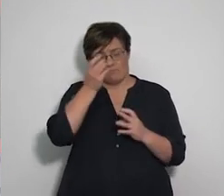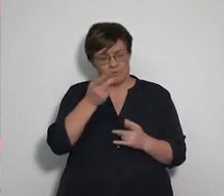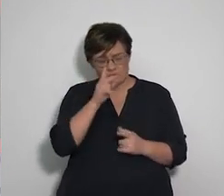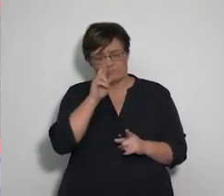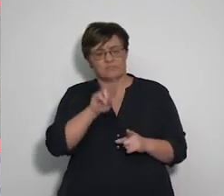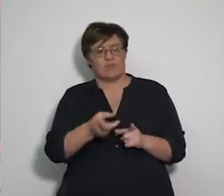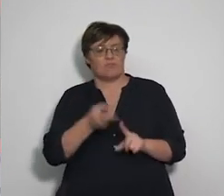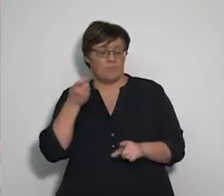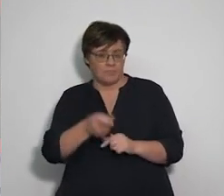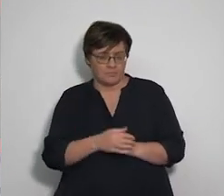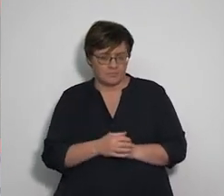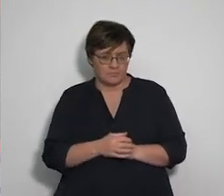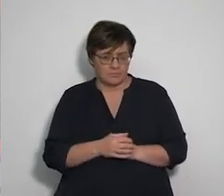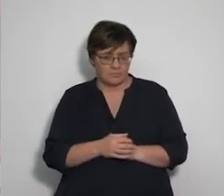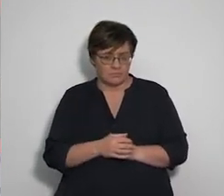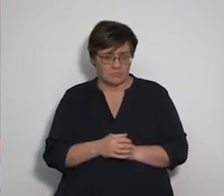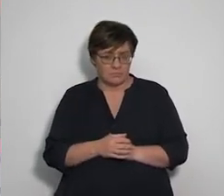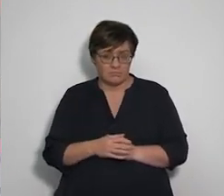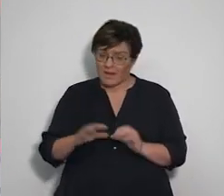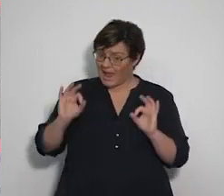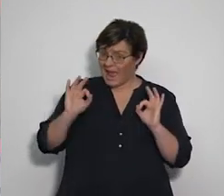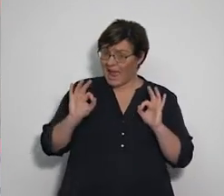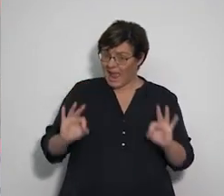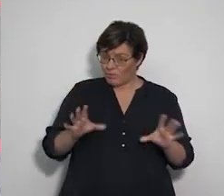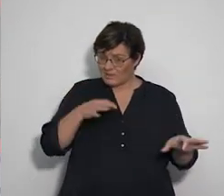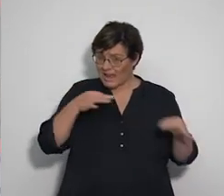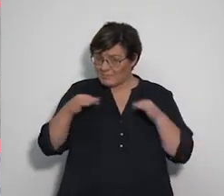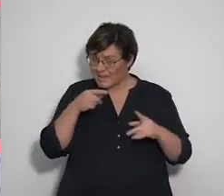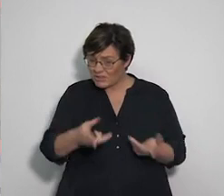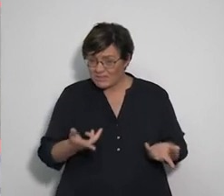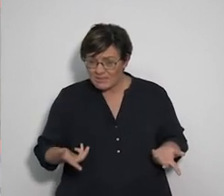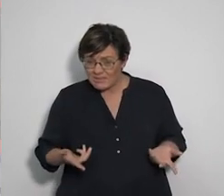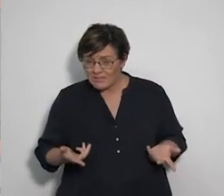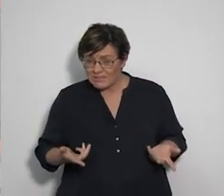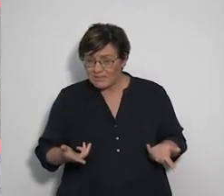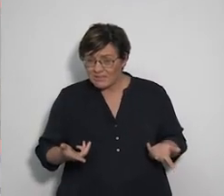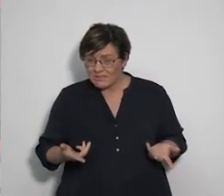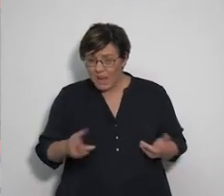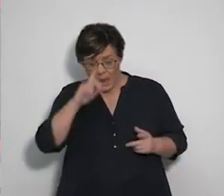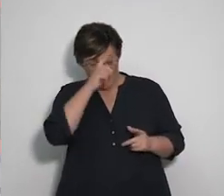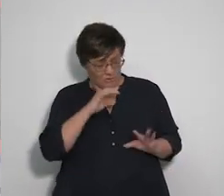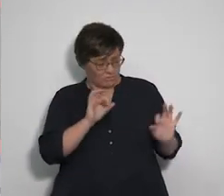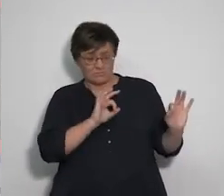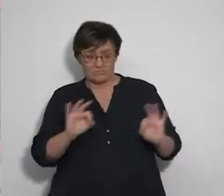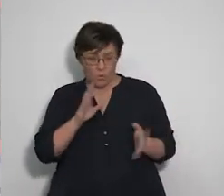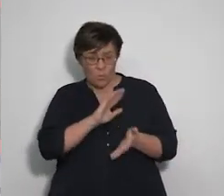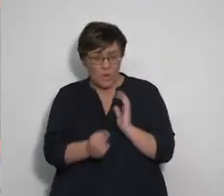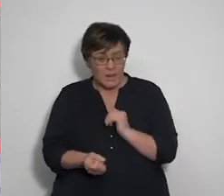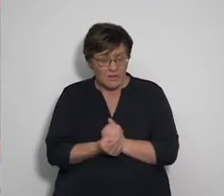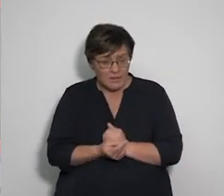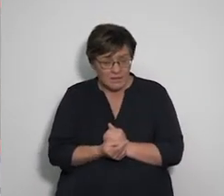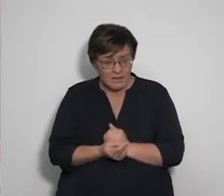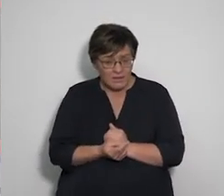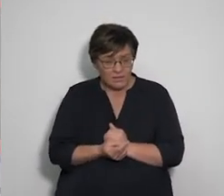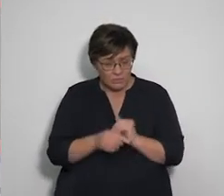table. But is it a completely accurate description or an accurate picture of what